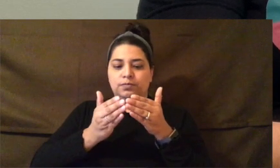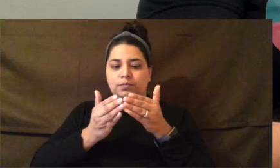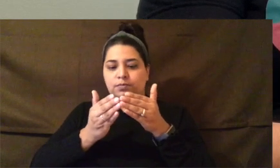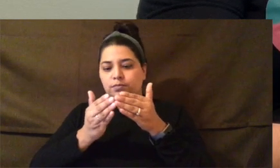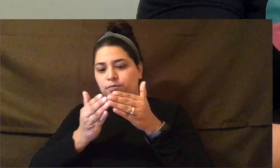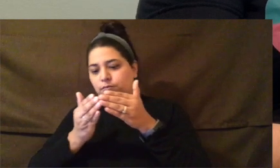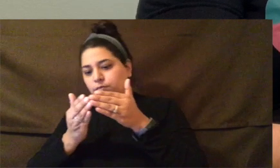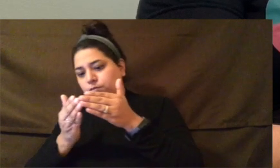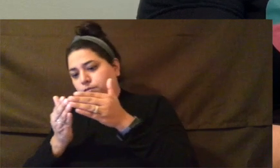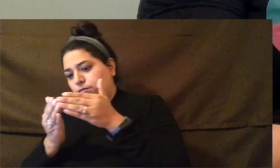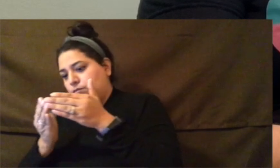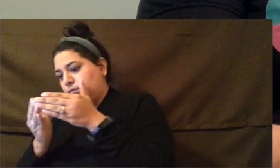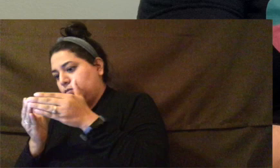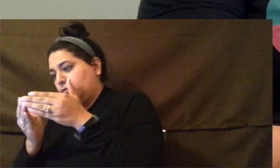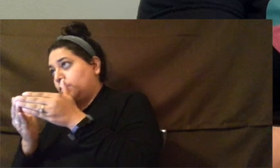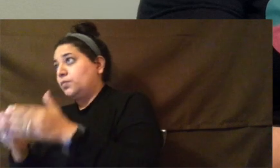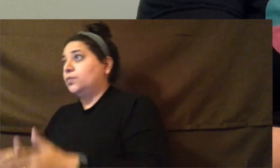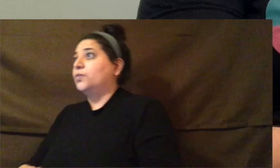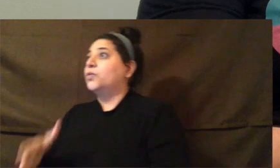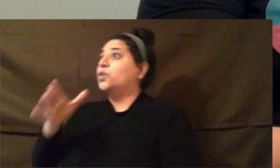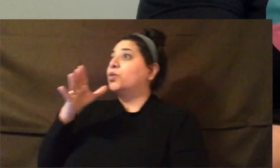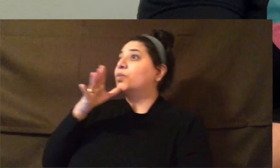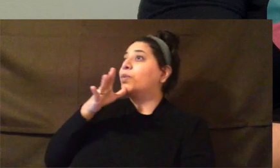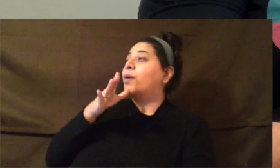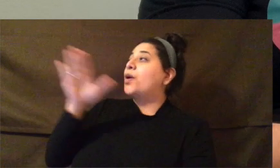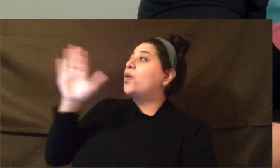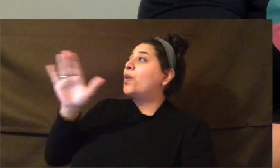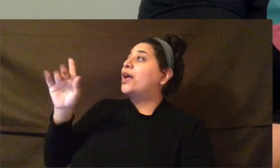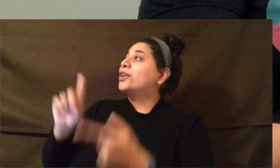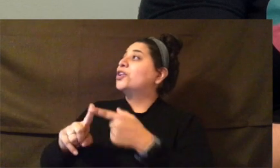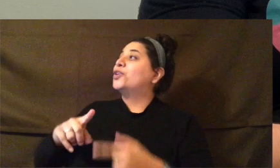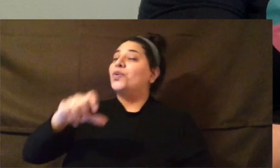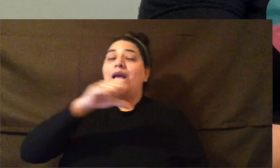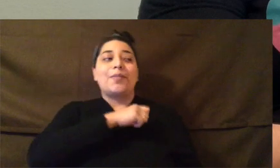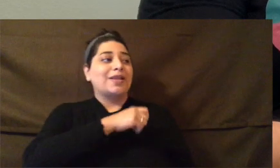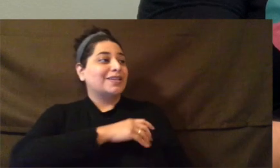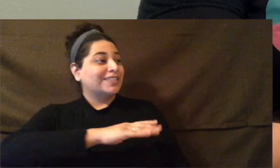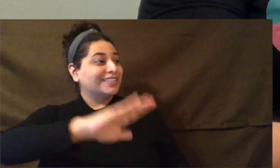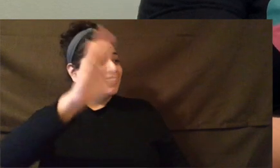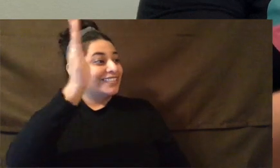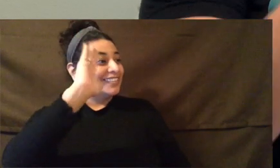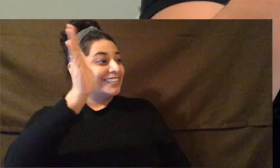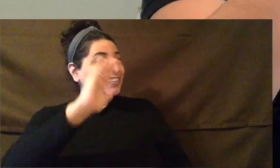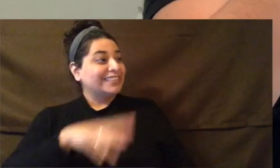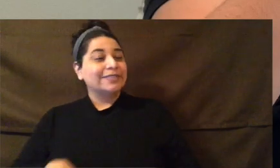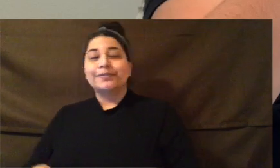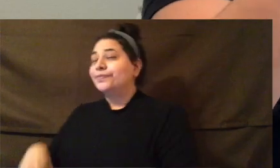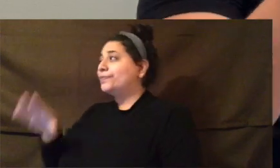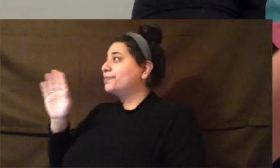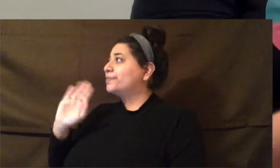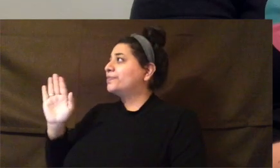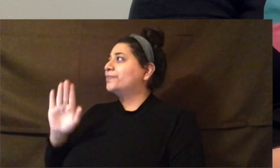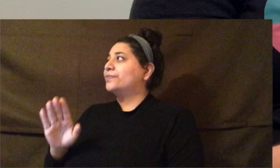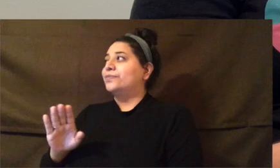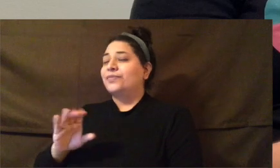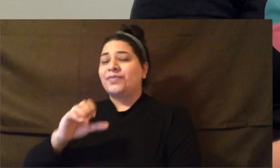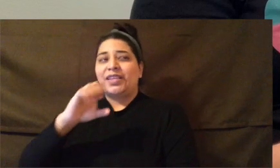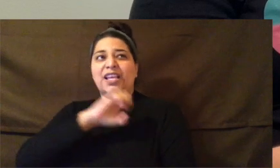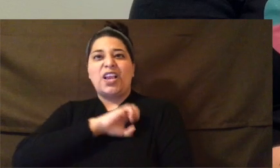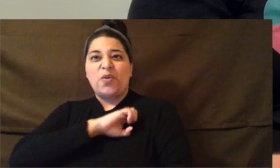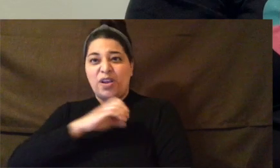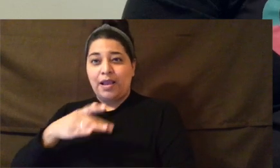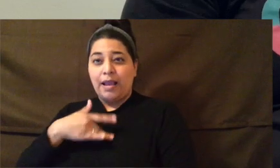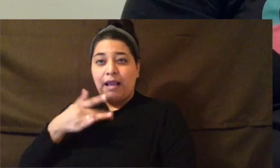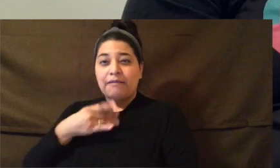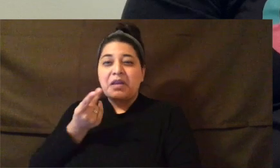pulled away from the dock. Pellegrina waved to Abilene. "Goodbye, lady," she called. "Goodbye." Edward felt something damp in